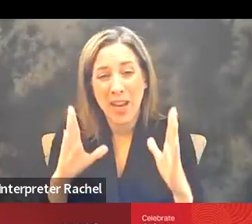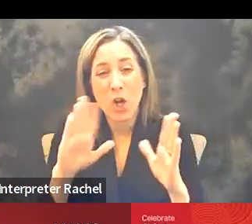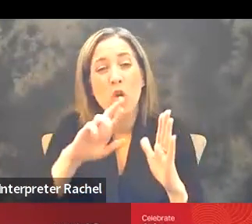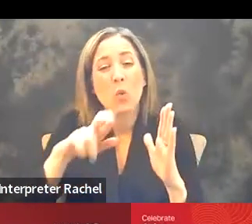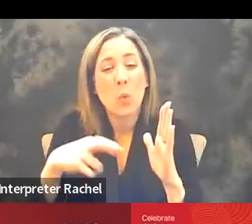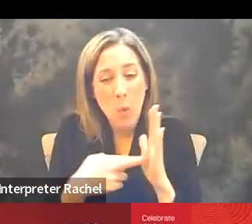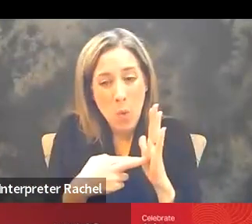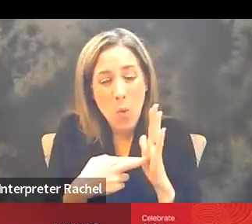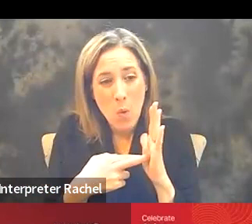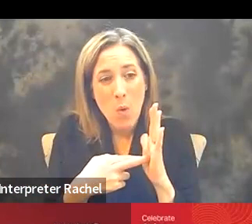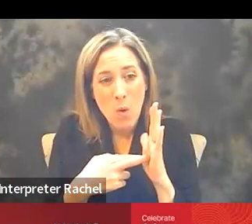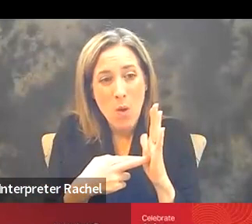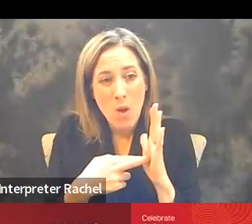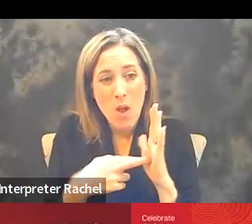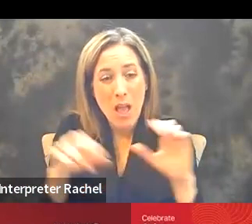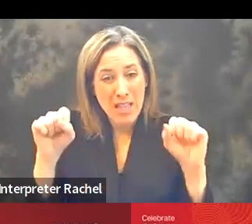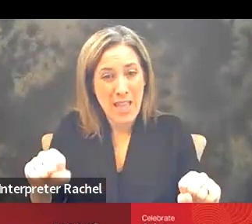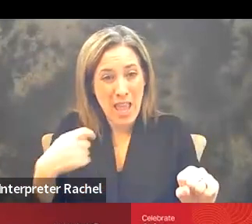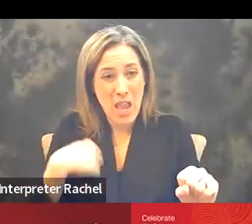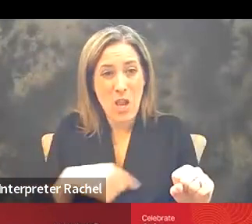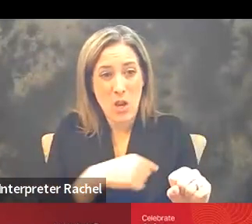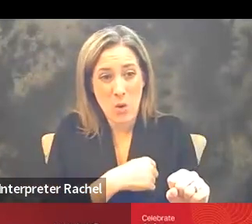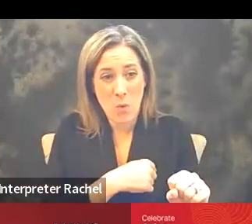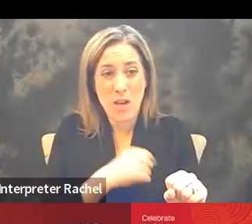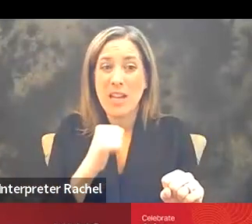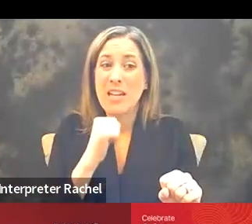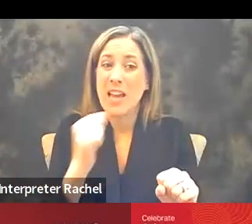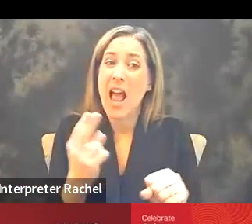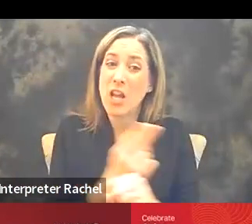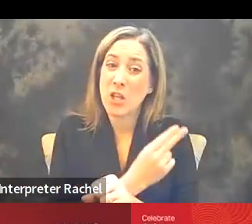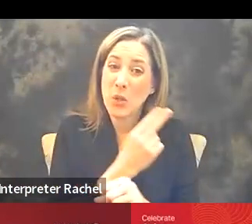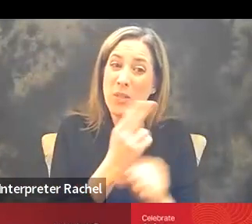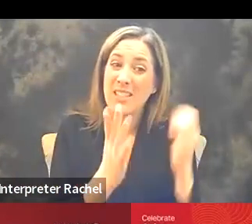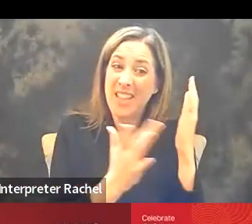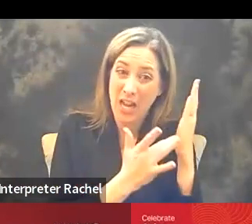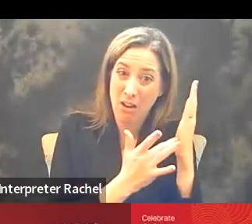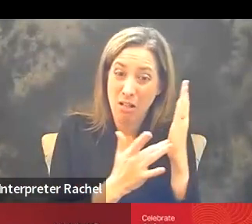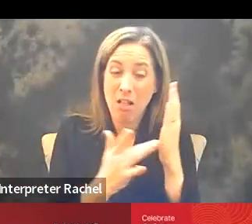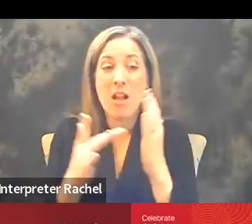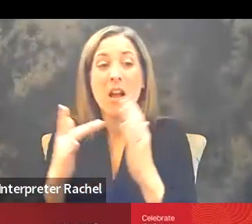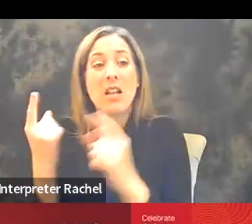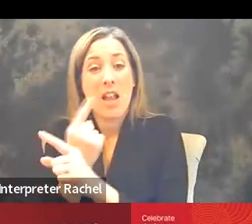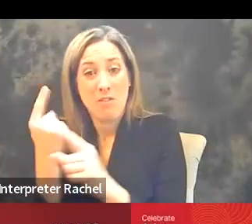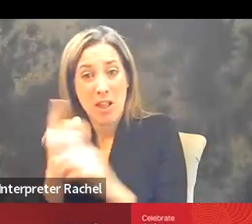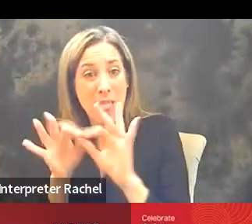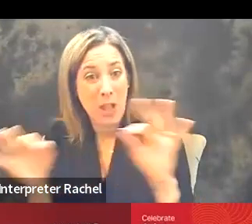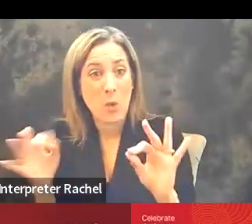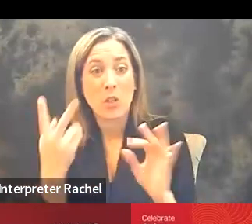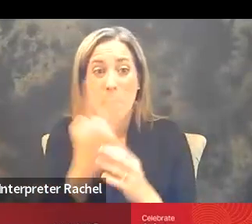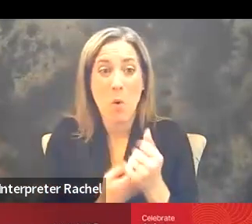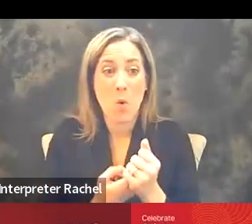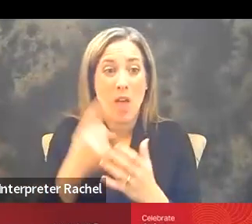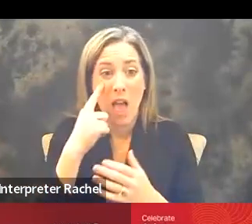role. Can we not use technical and simple language? And this has already been touched on by, I